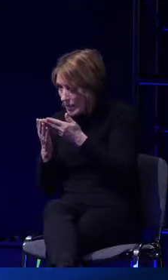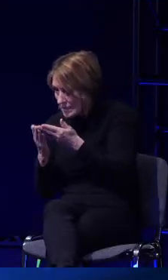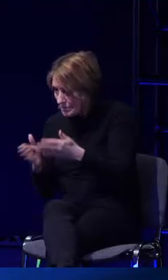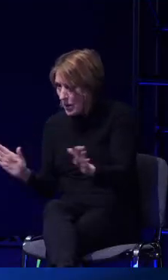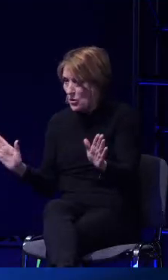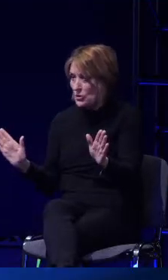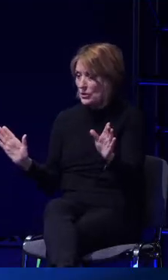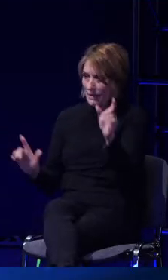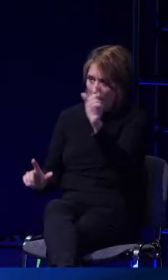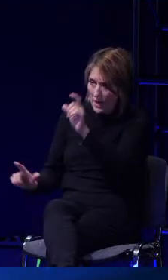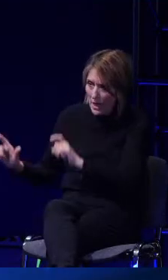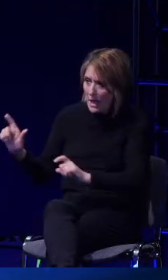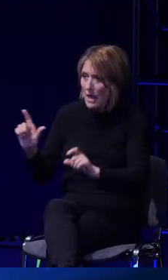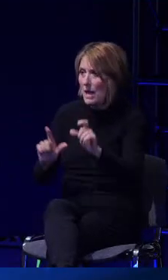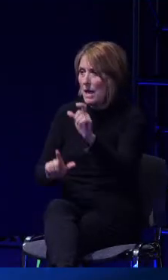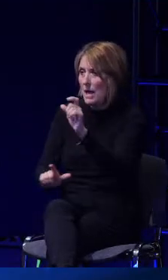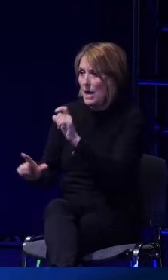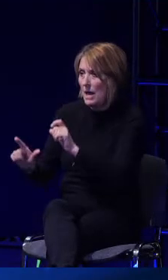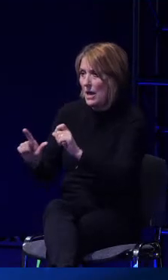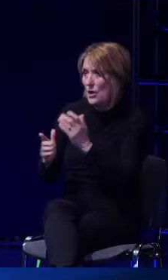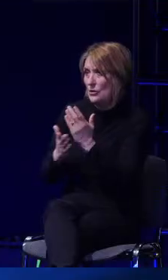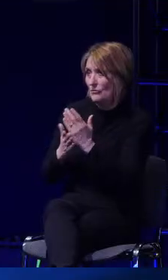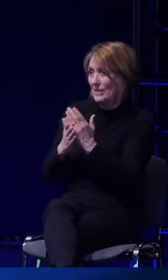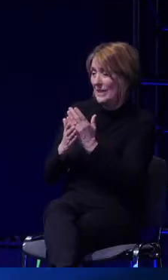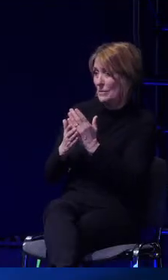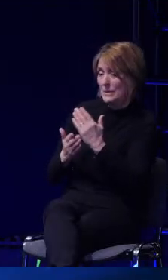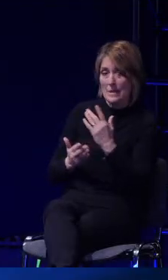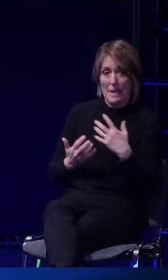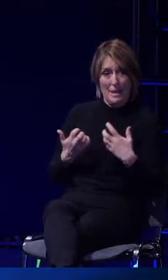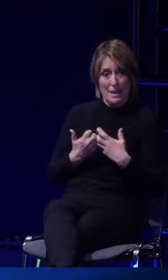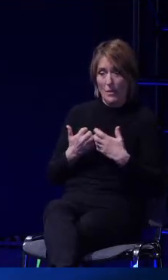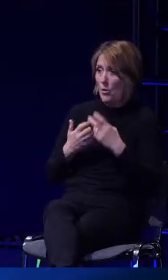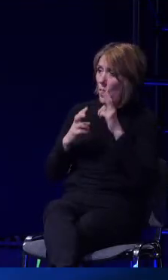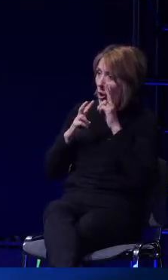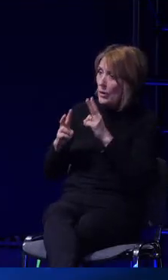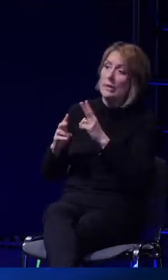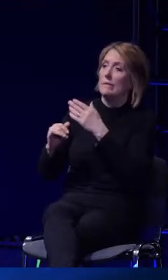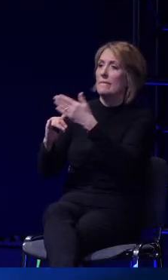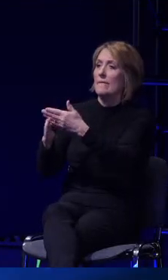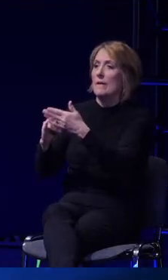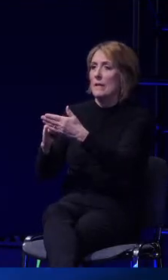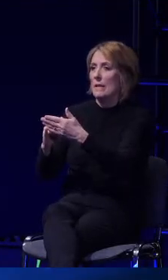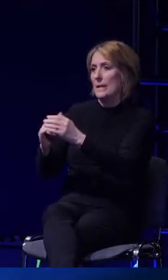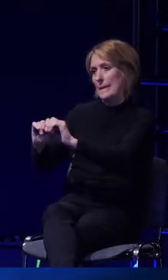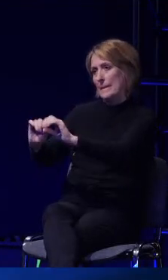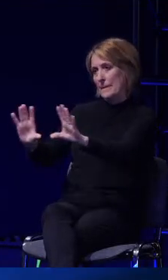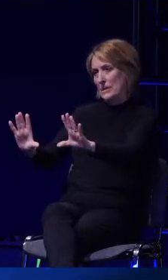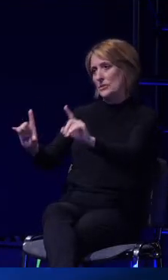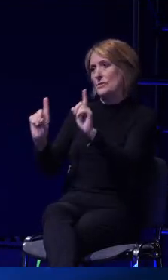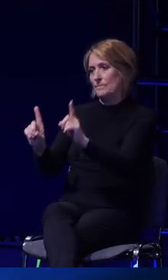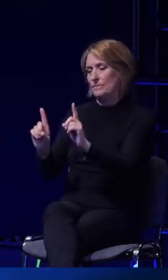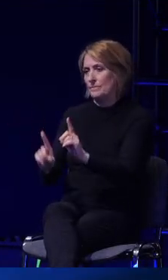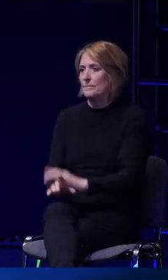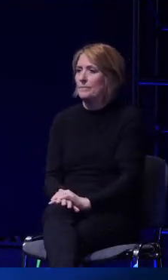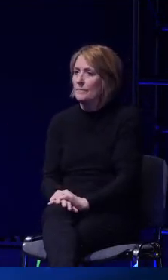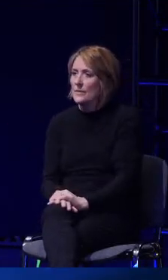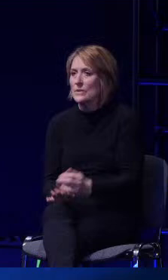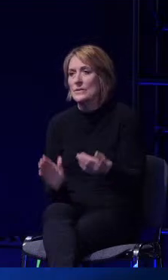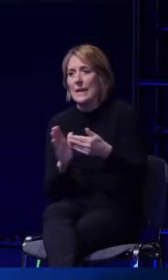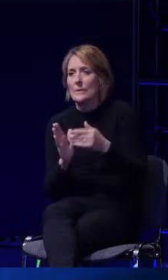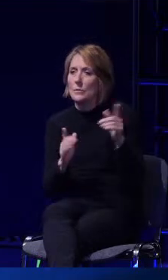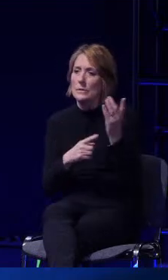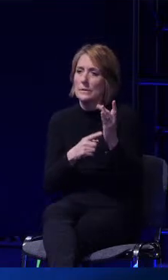was just done, looking at the final image. So on top of what Tim was saying in terms of